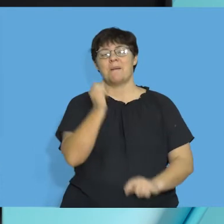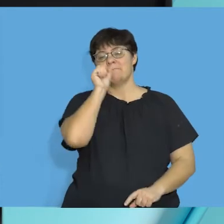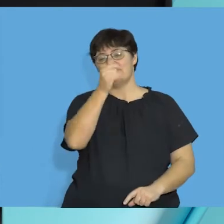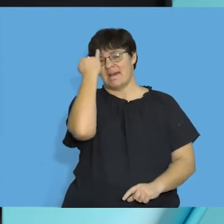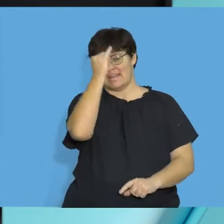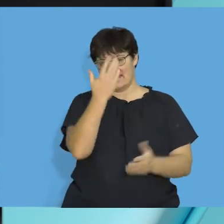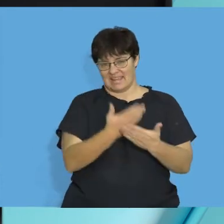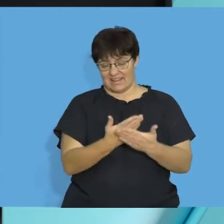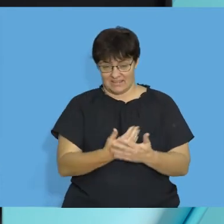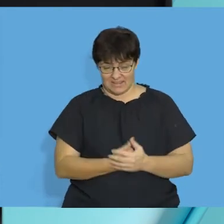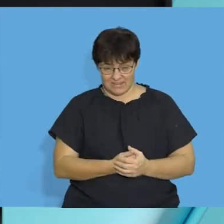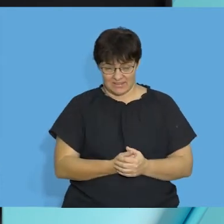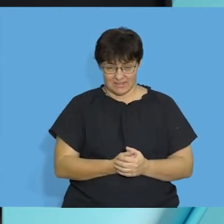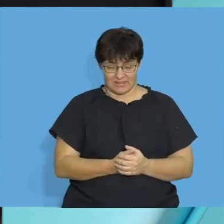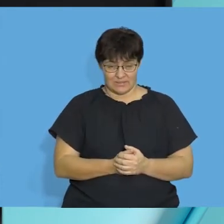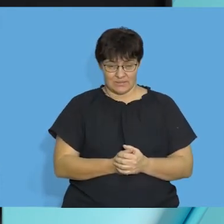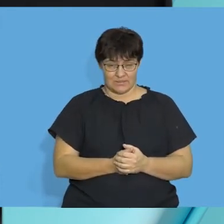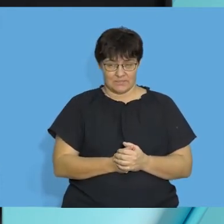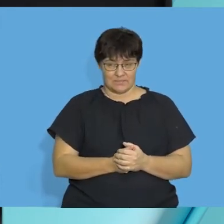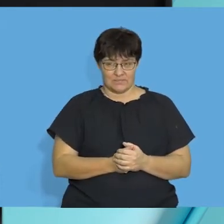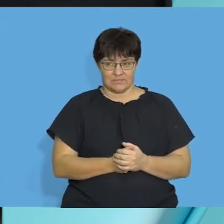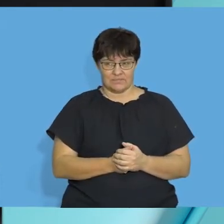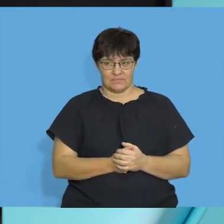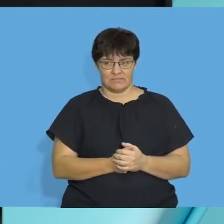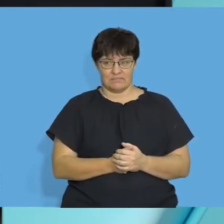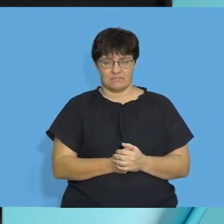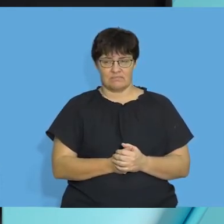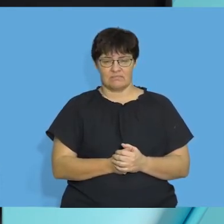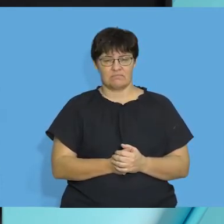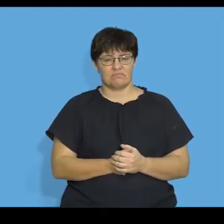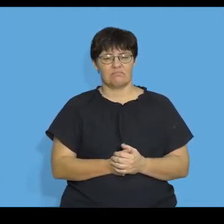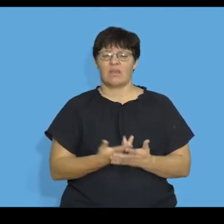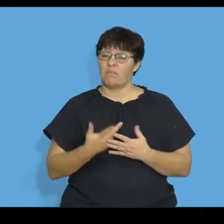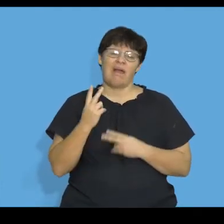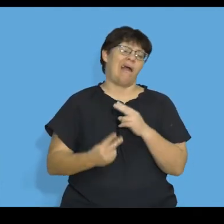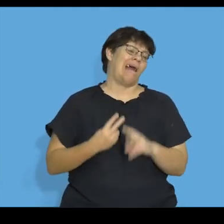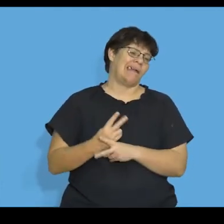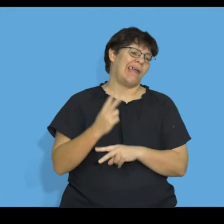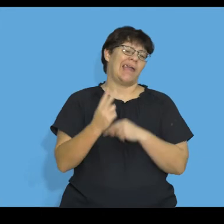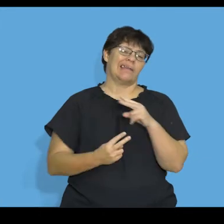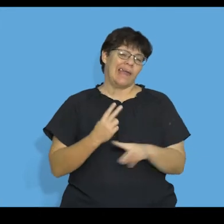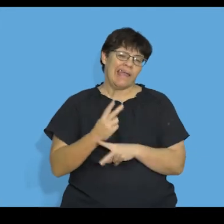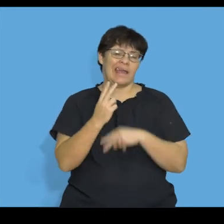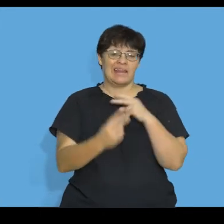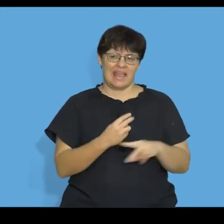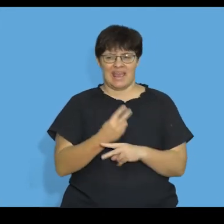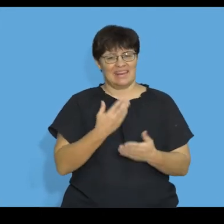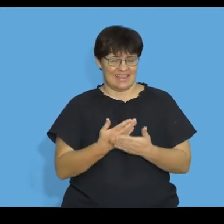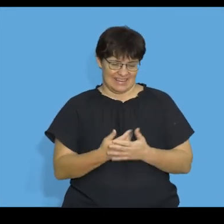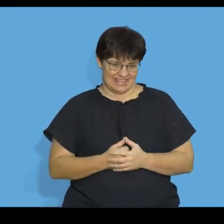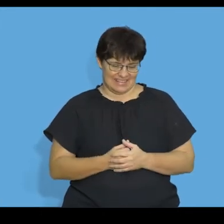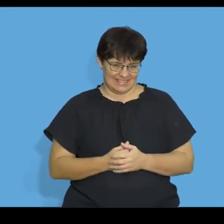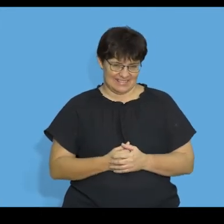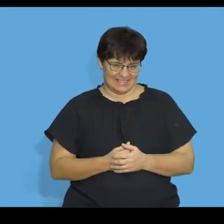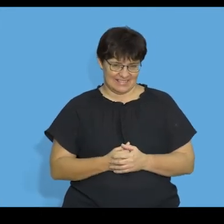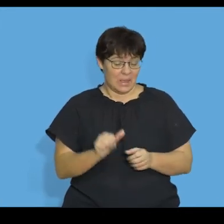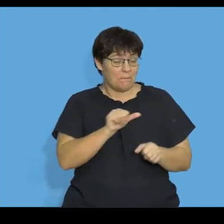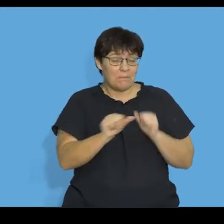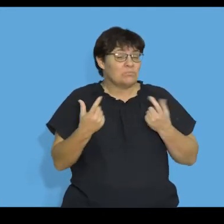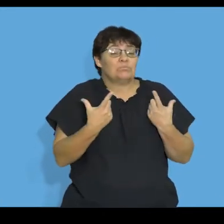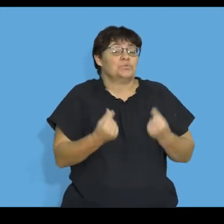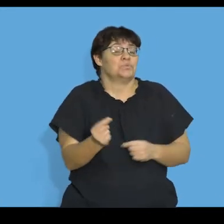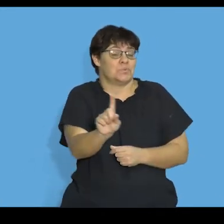idea. Now, we can do this over and over again, but we're not going to do that. What I'd rather do is